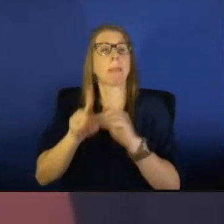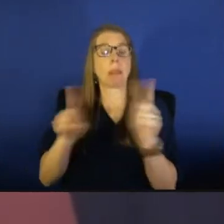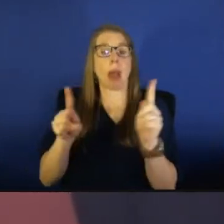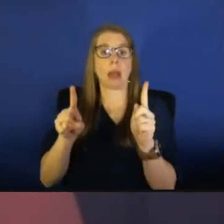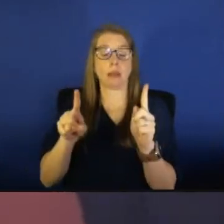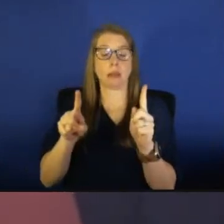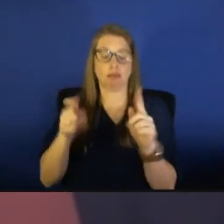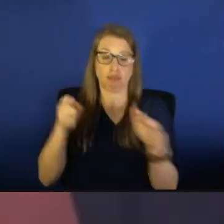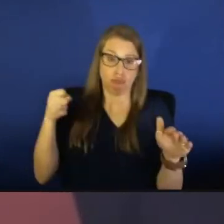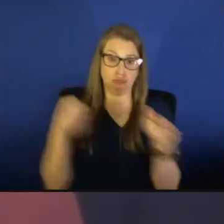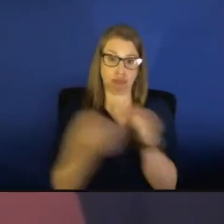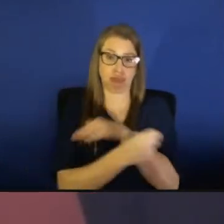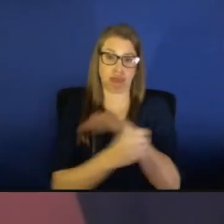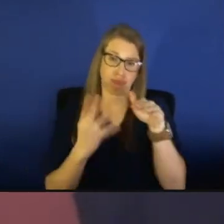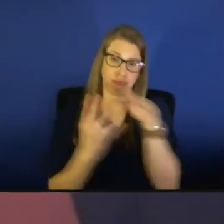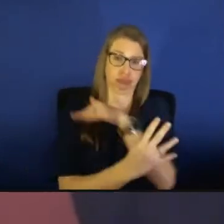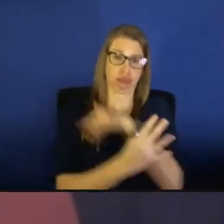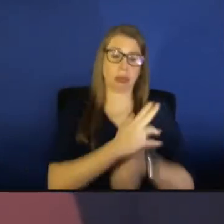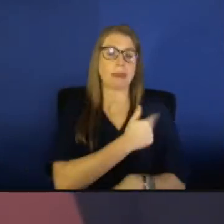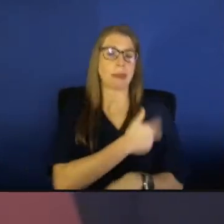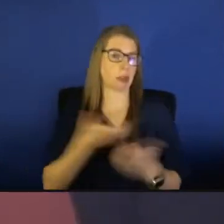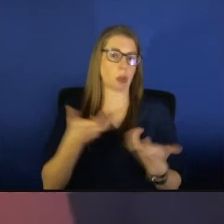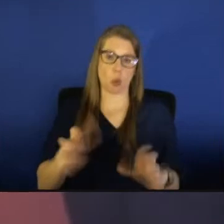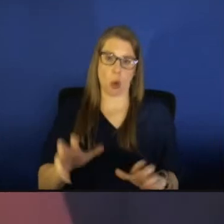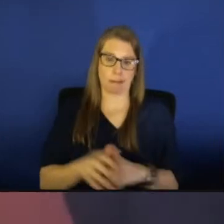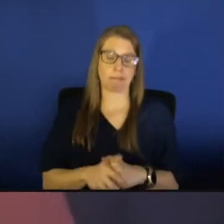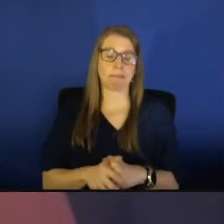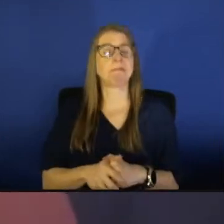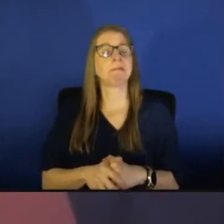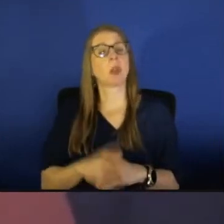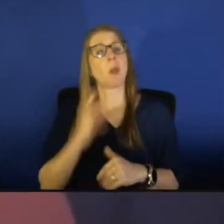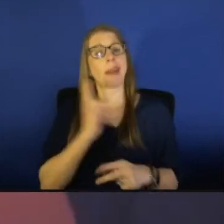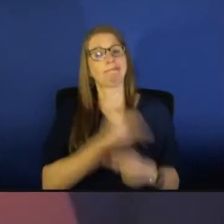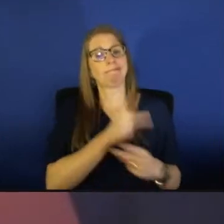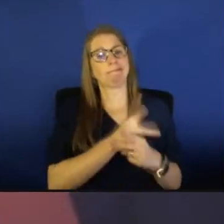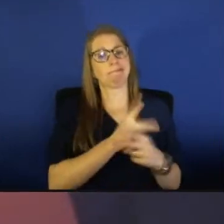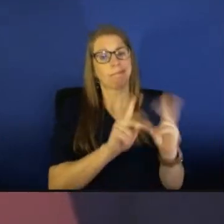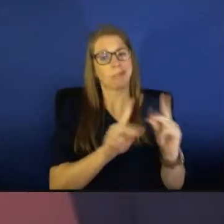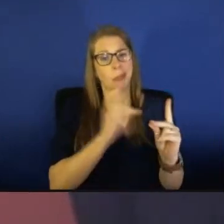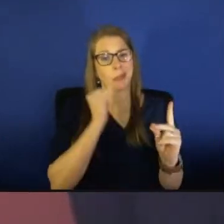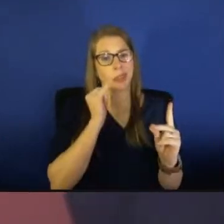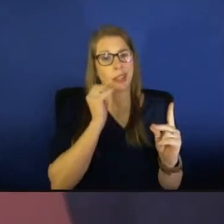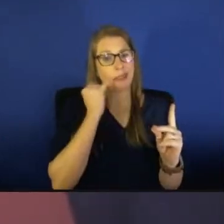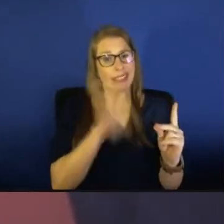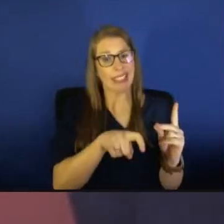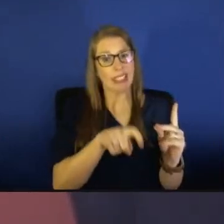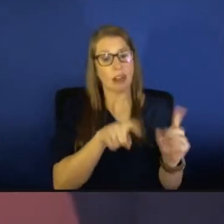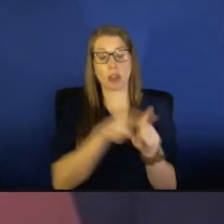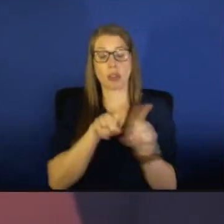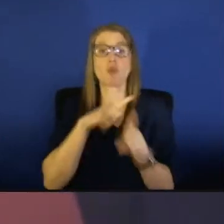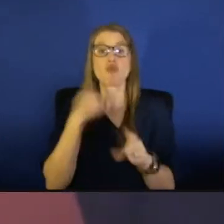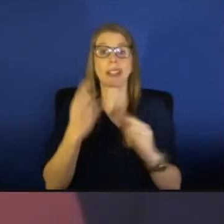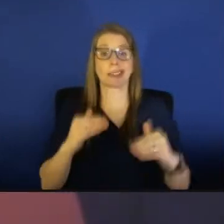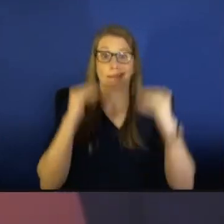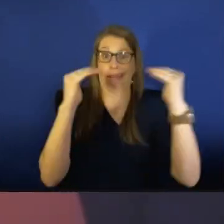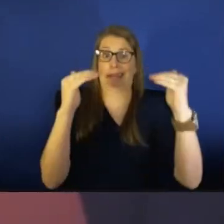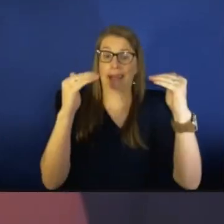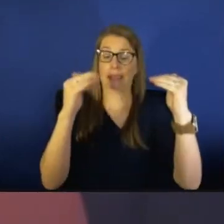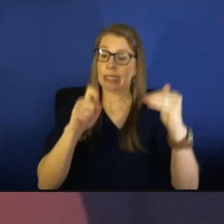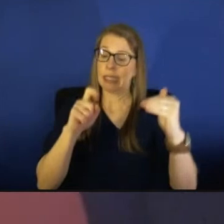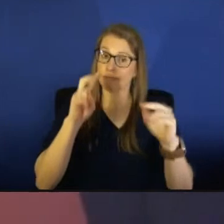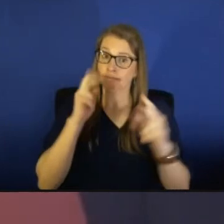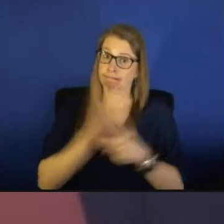into the hospitals, so we can still take care of the people we need to. And of course, those who are at highest risk need to pay particular attention and take best